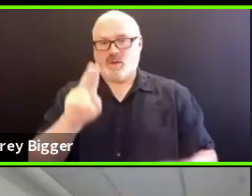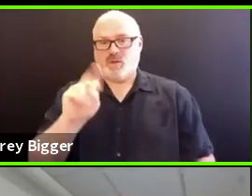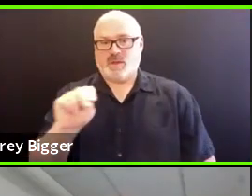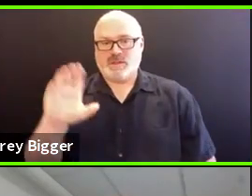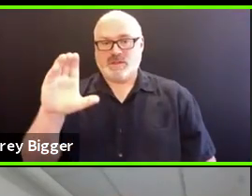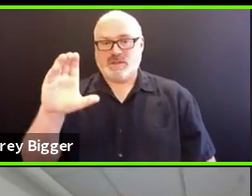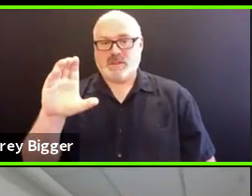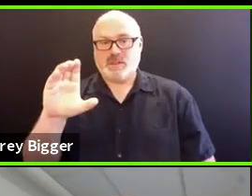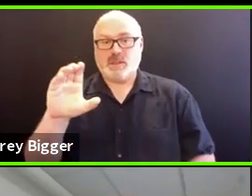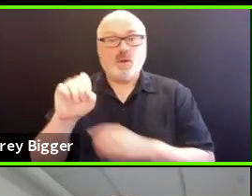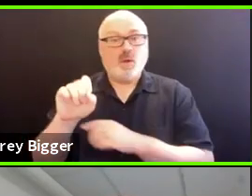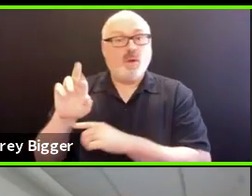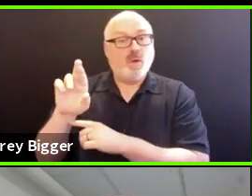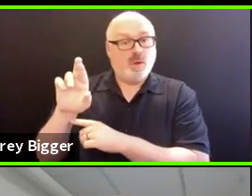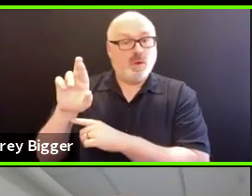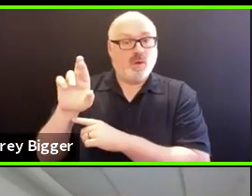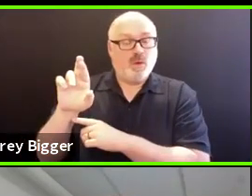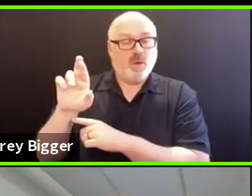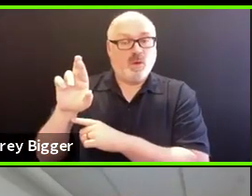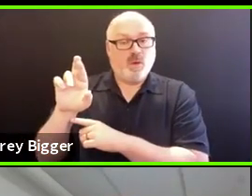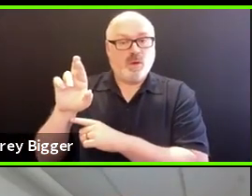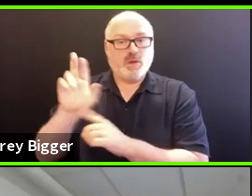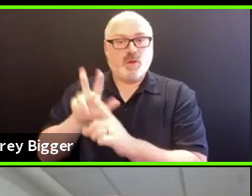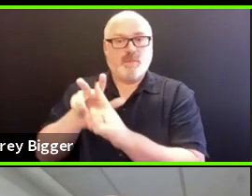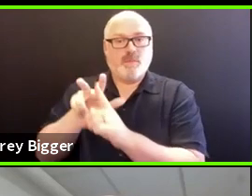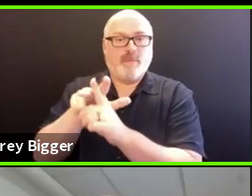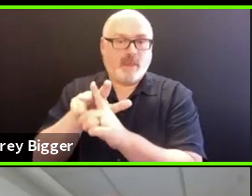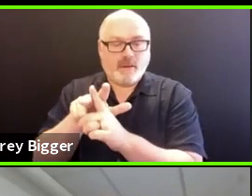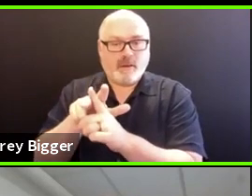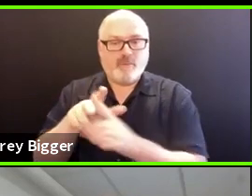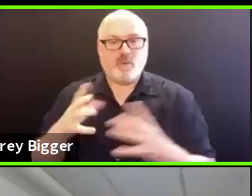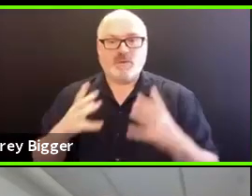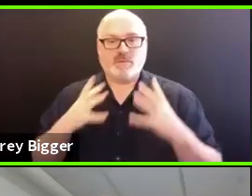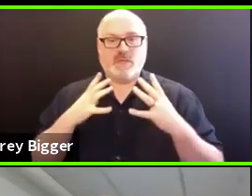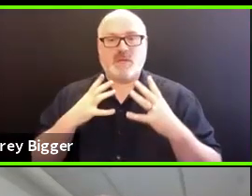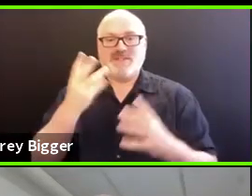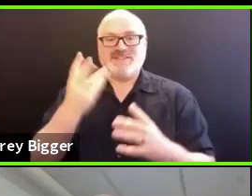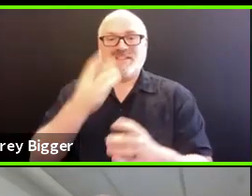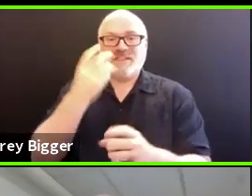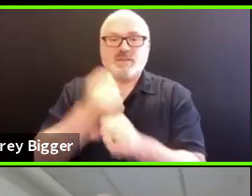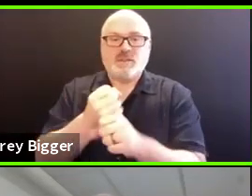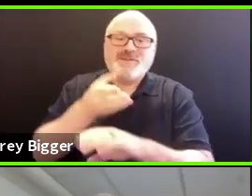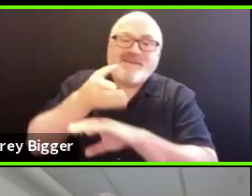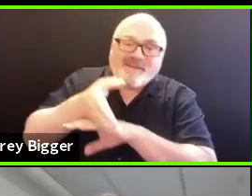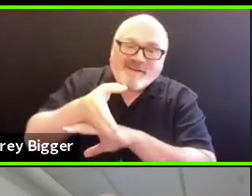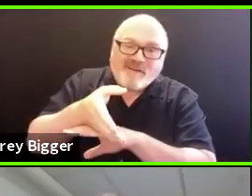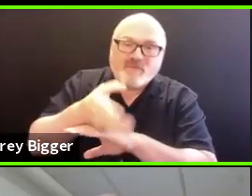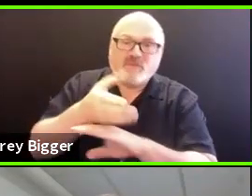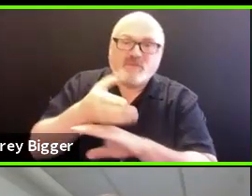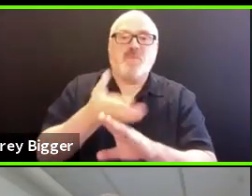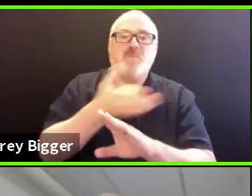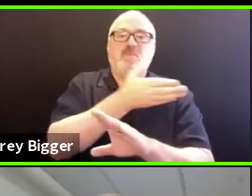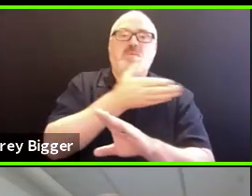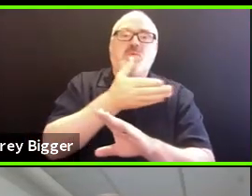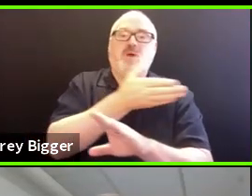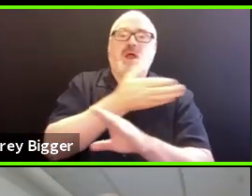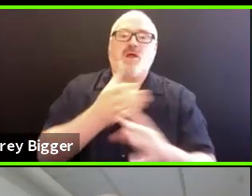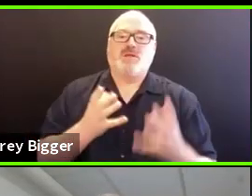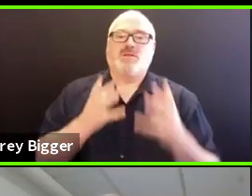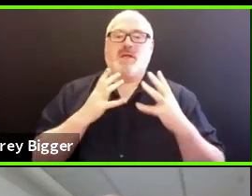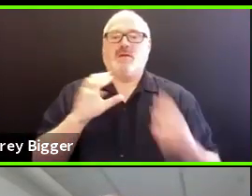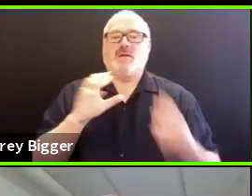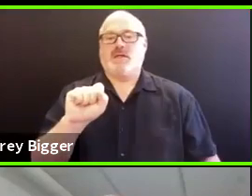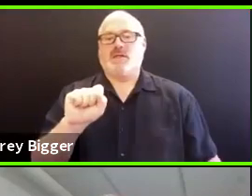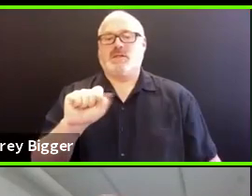or to apply for sabbatical 6 years after a prior sabbatical. In